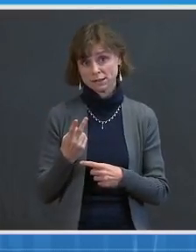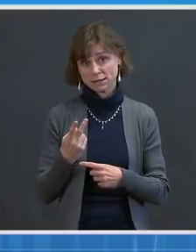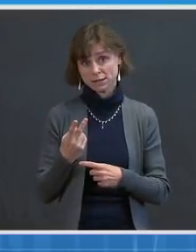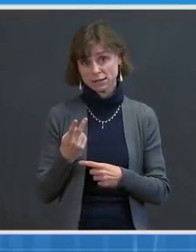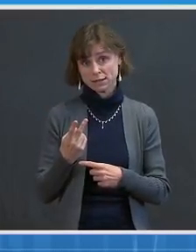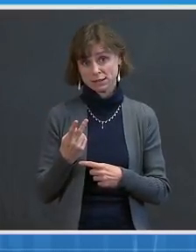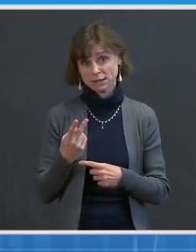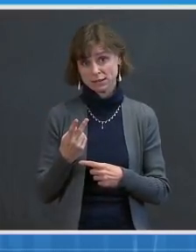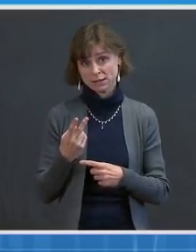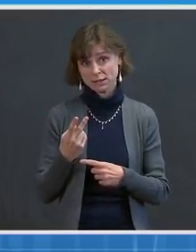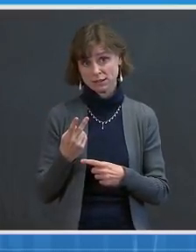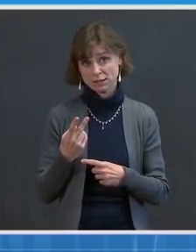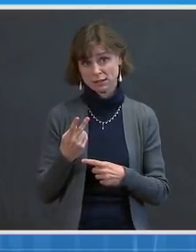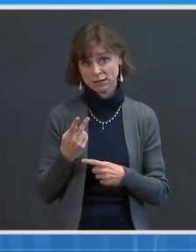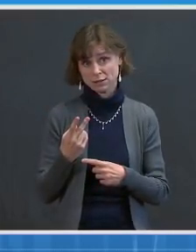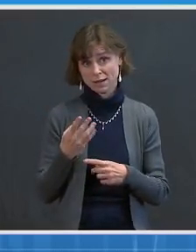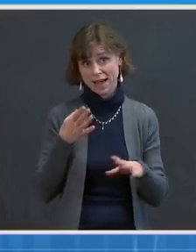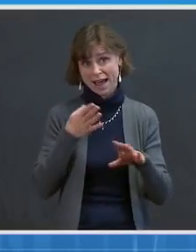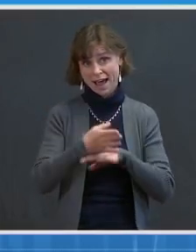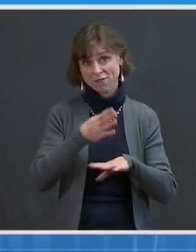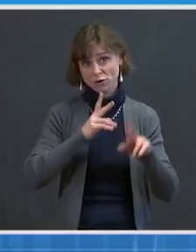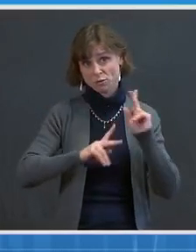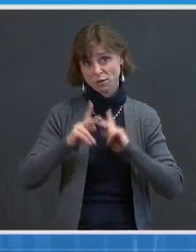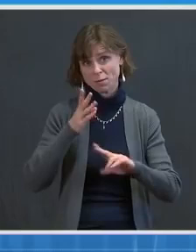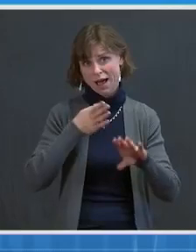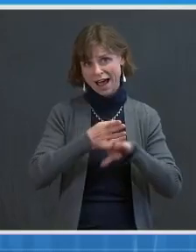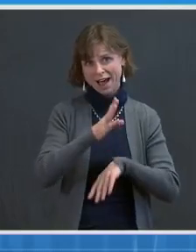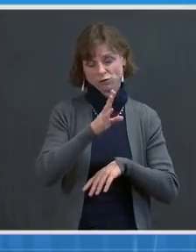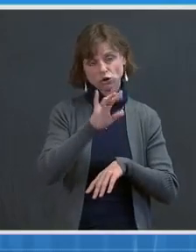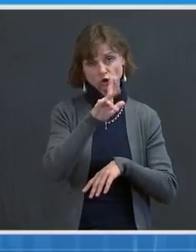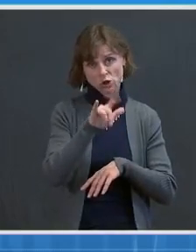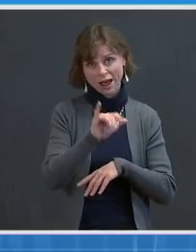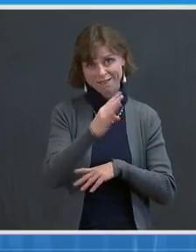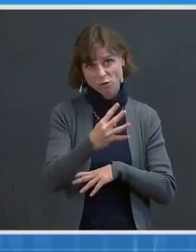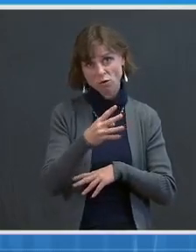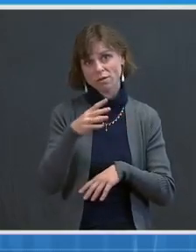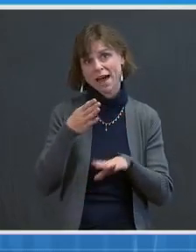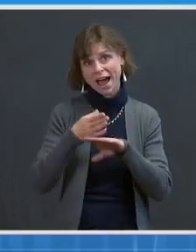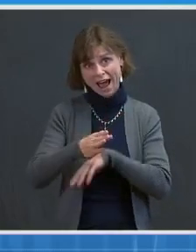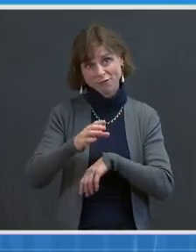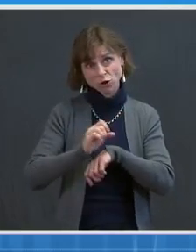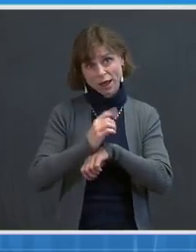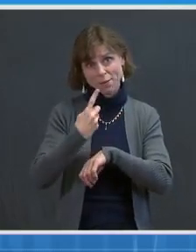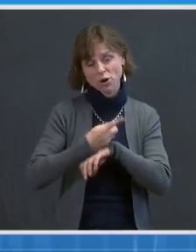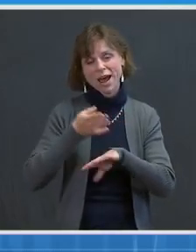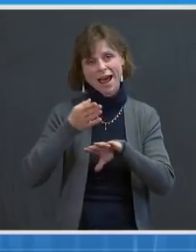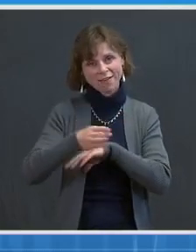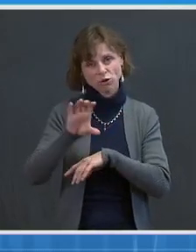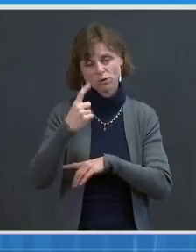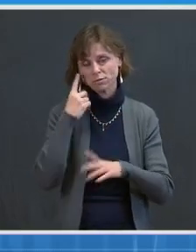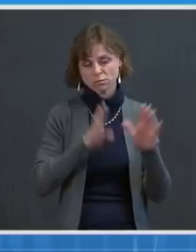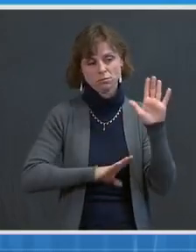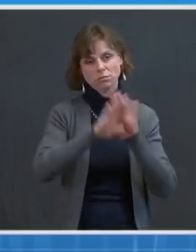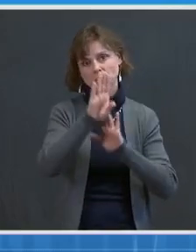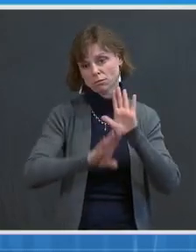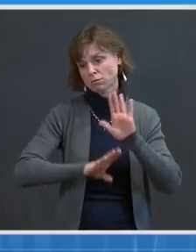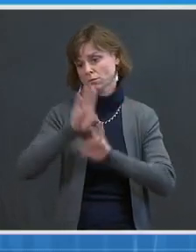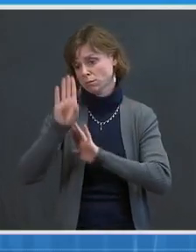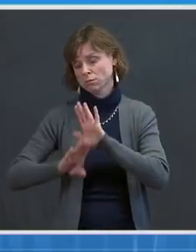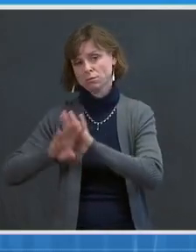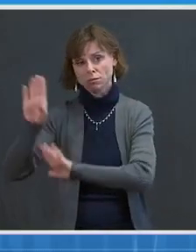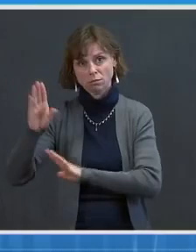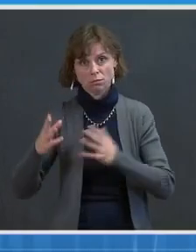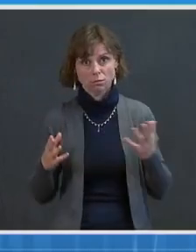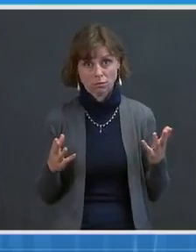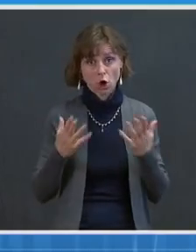start traveling. We saw it after July 4th, we saw it after Labor Day, we saw it after the Christmas holidays. Currently, 90%